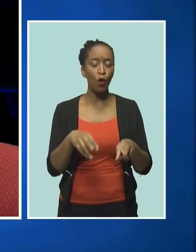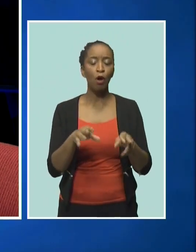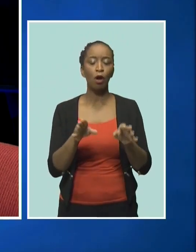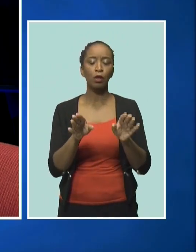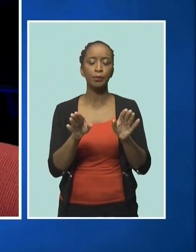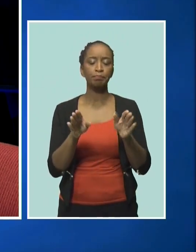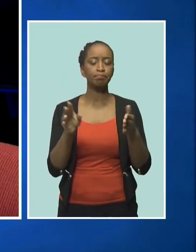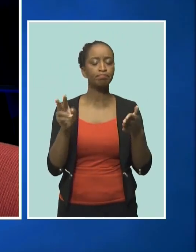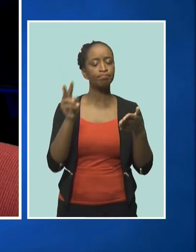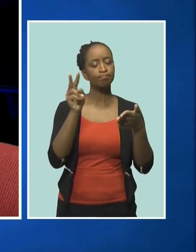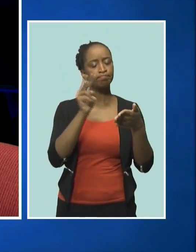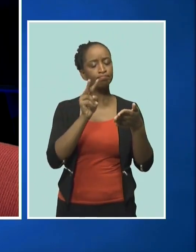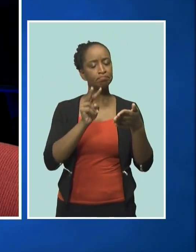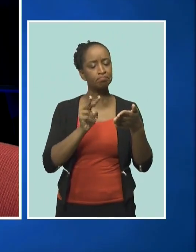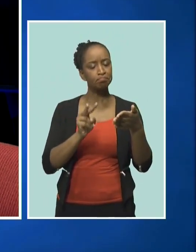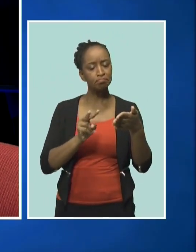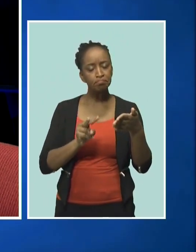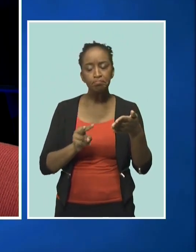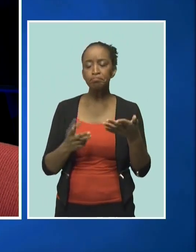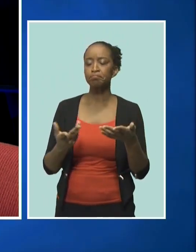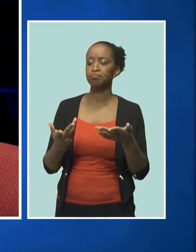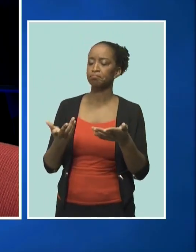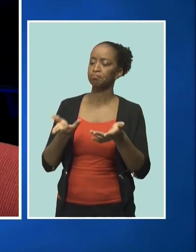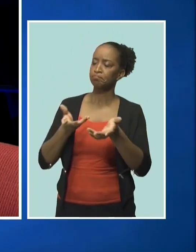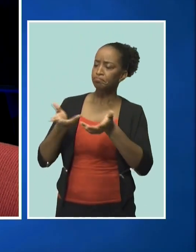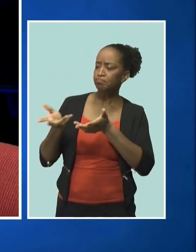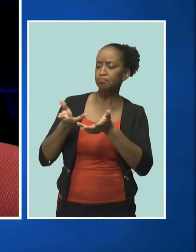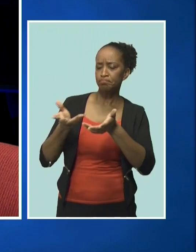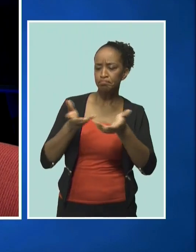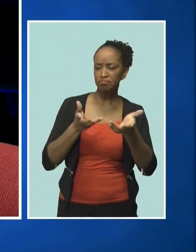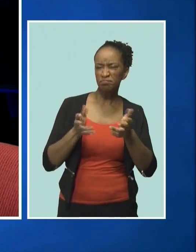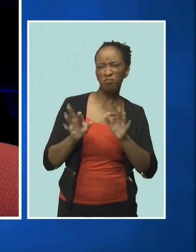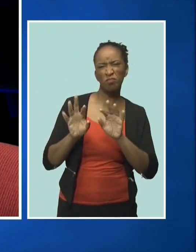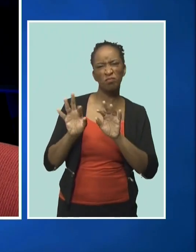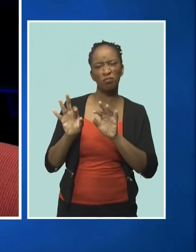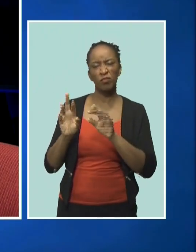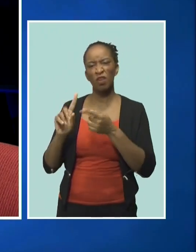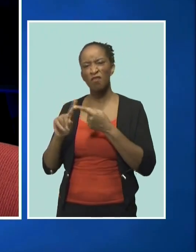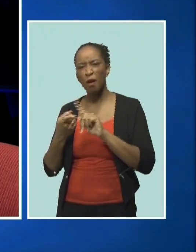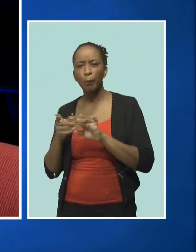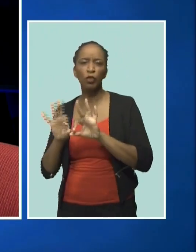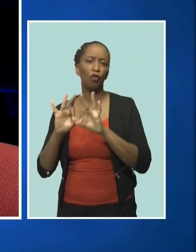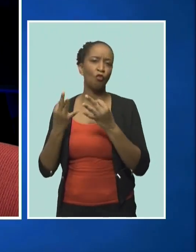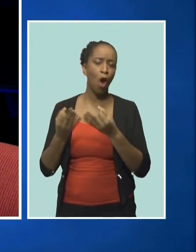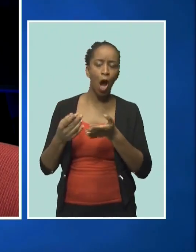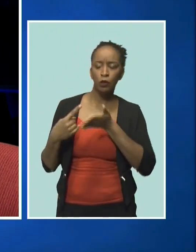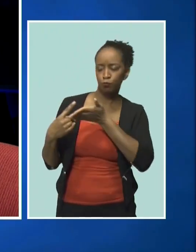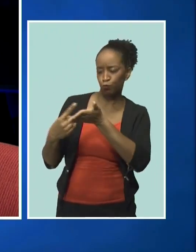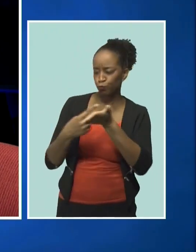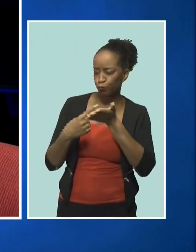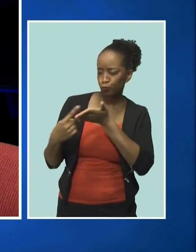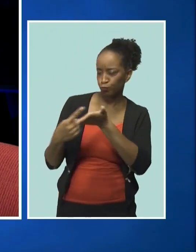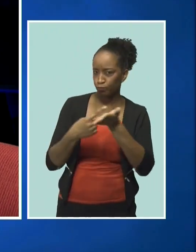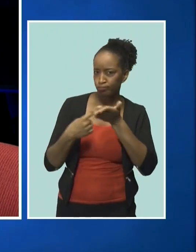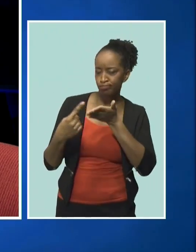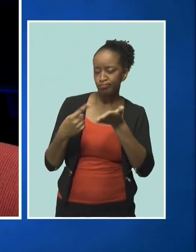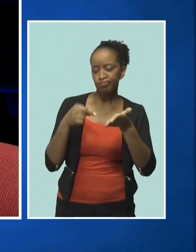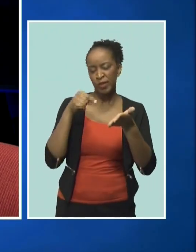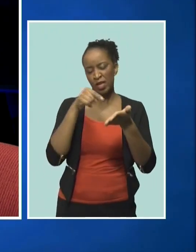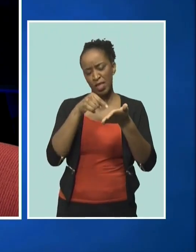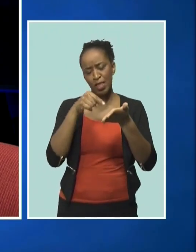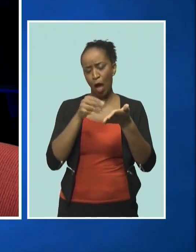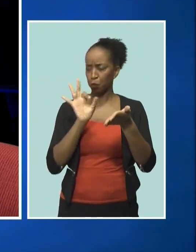thoroughly, discuss it with their friends and family, and consider really what they want to keep, what they want to